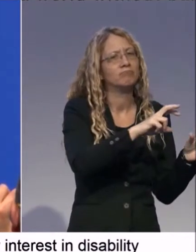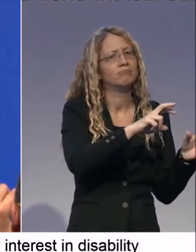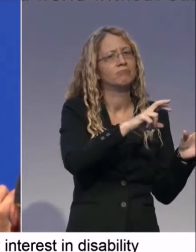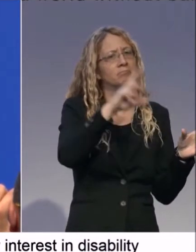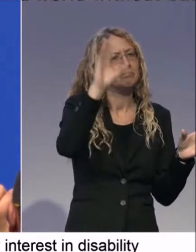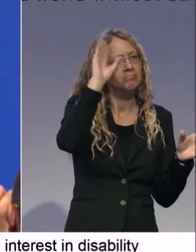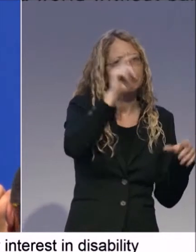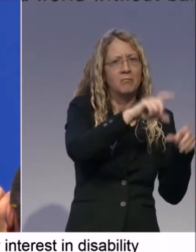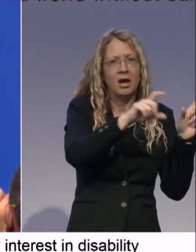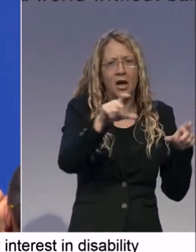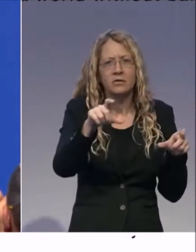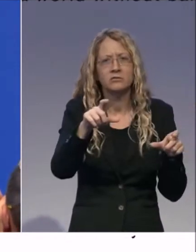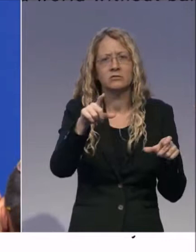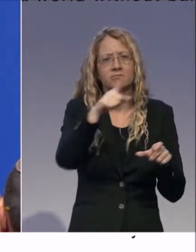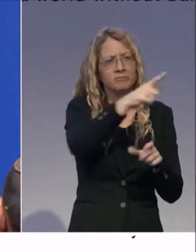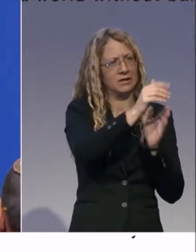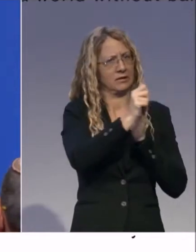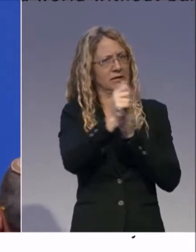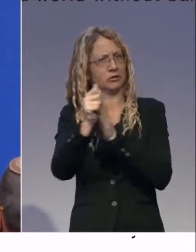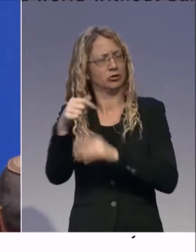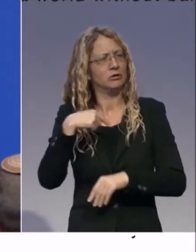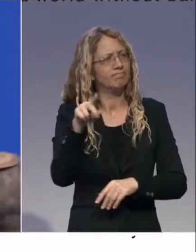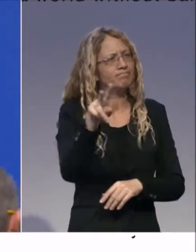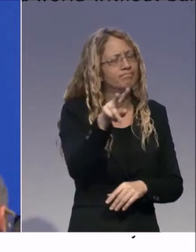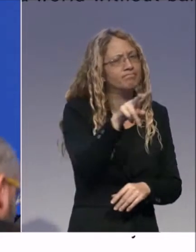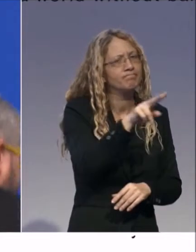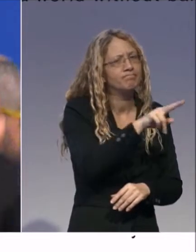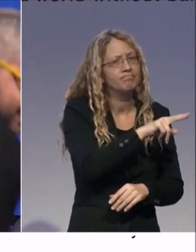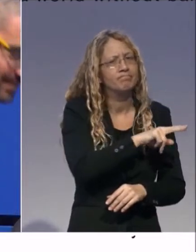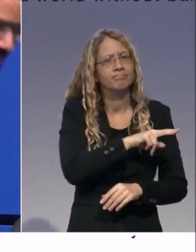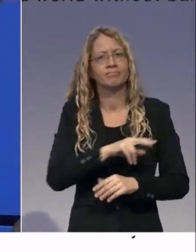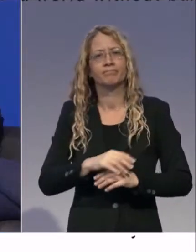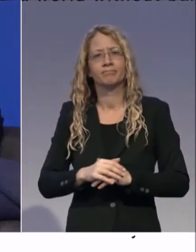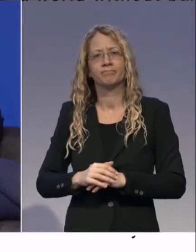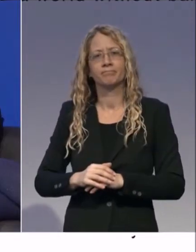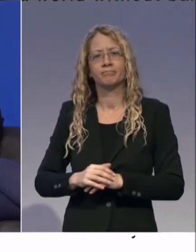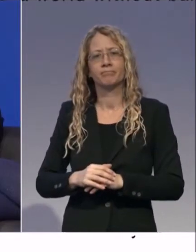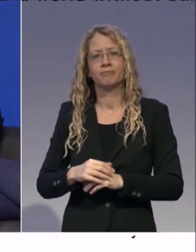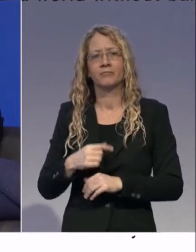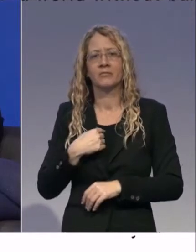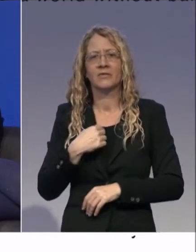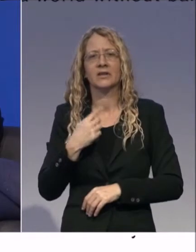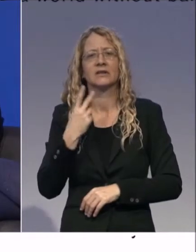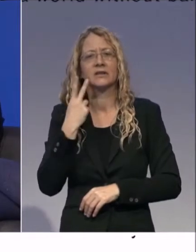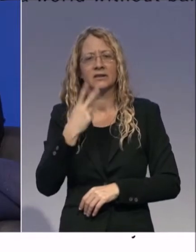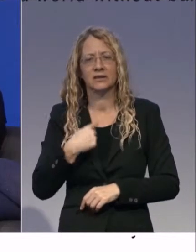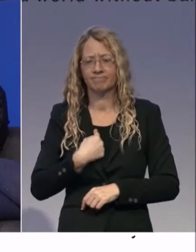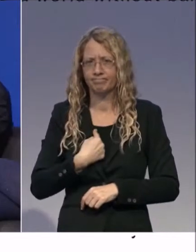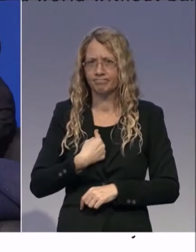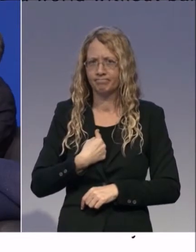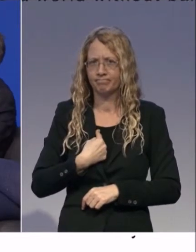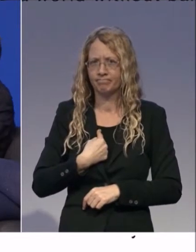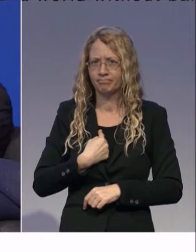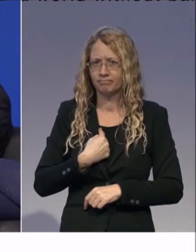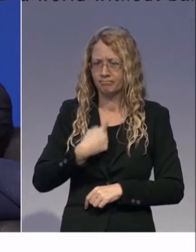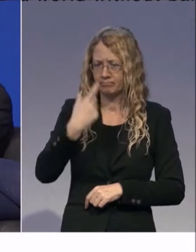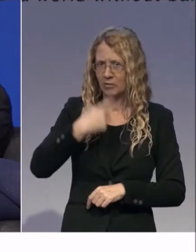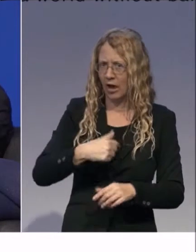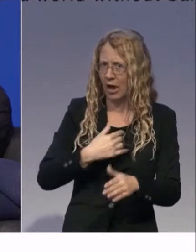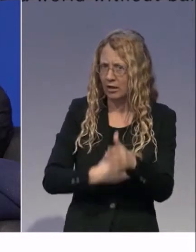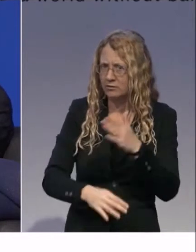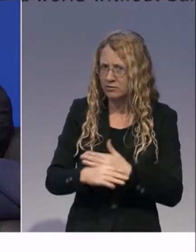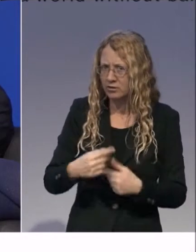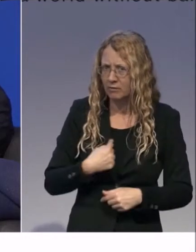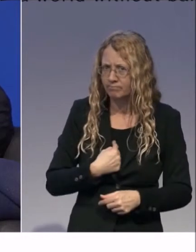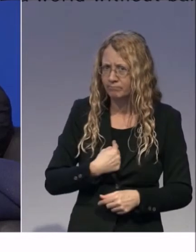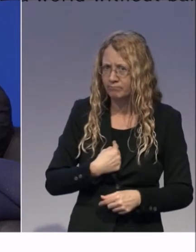I've discovered that participation of persons with disabilities is a right. And like we already also